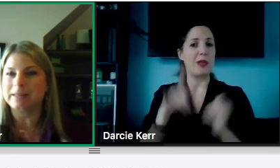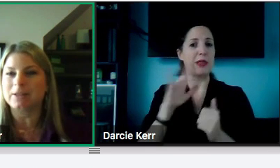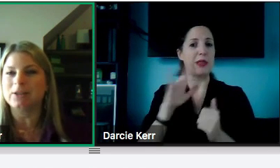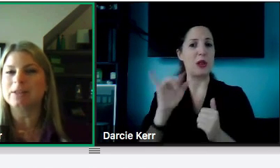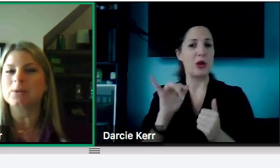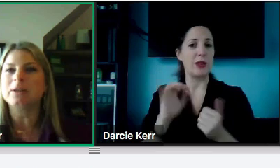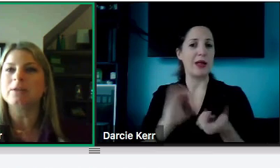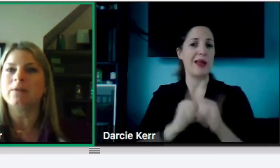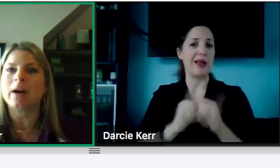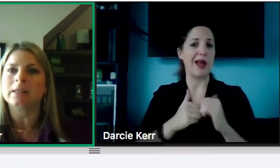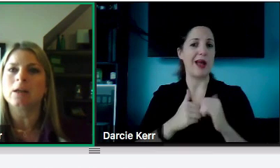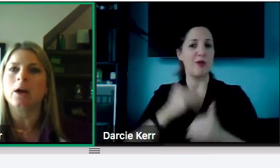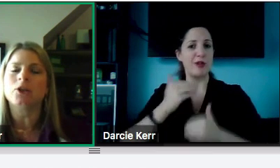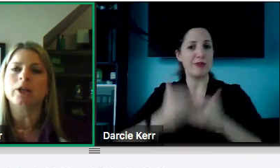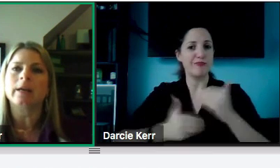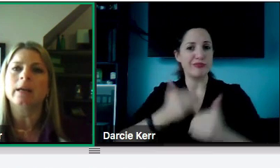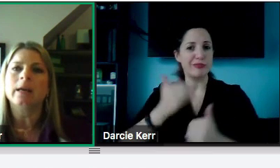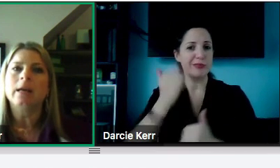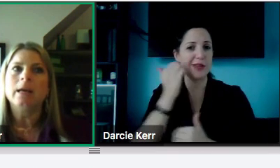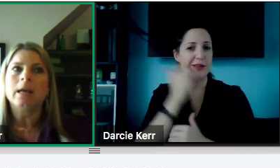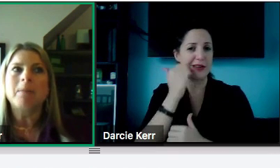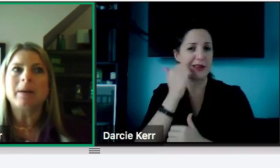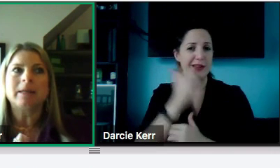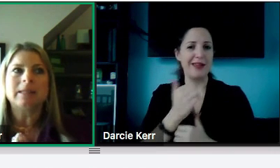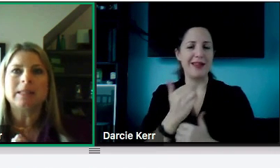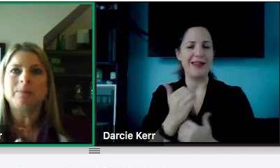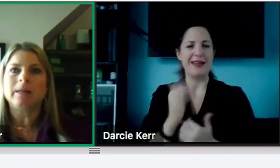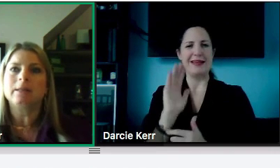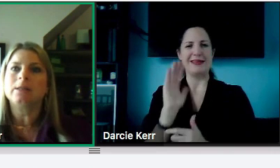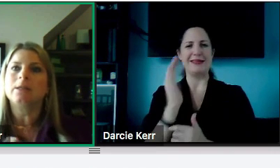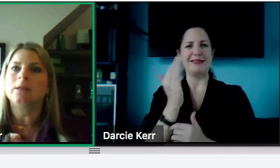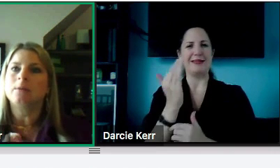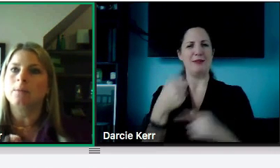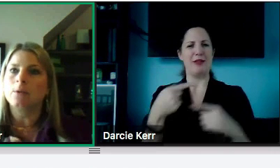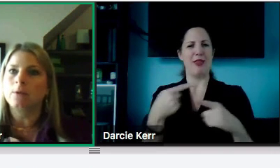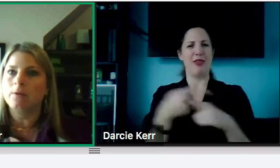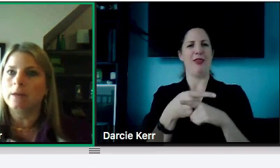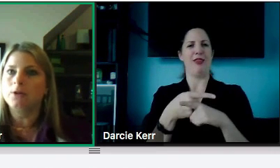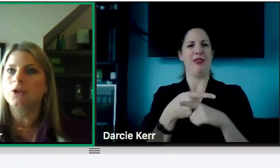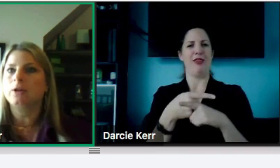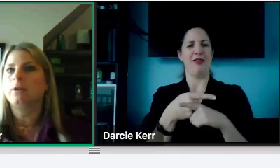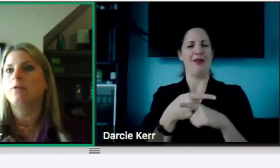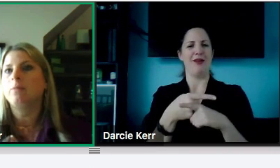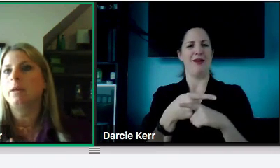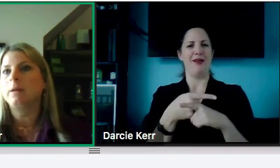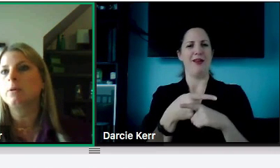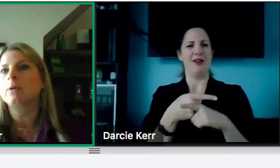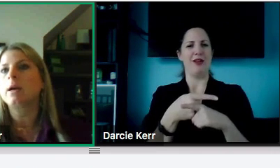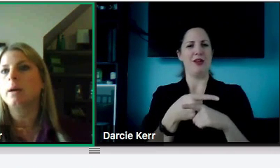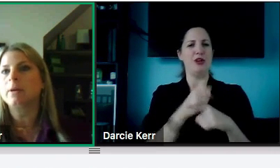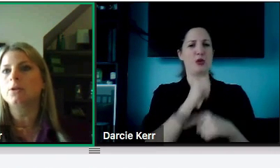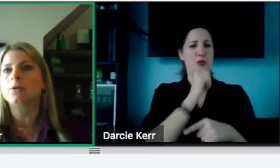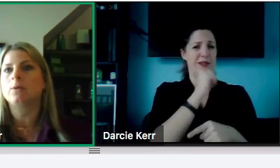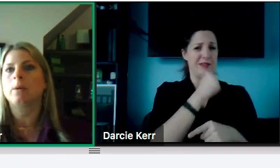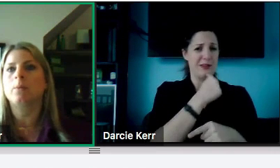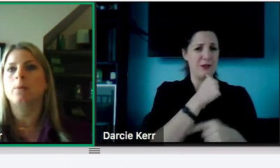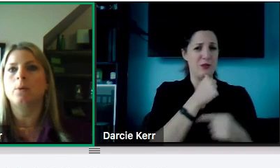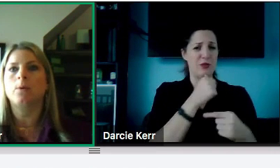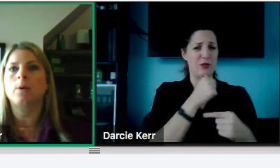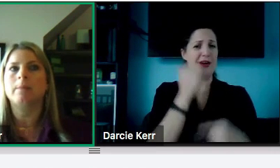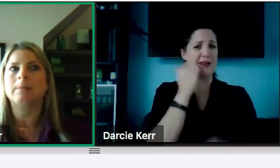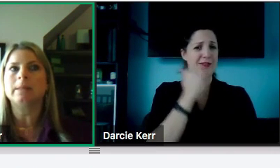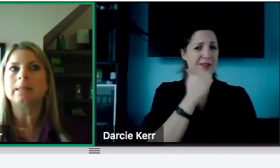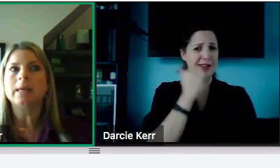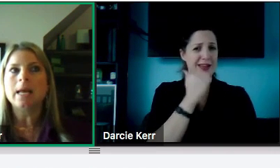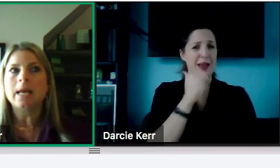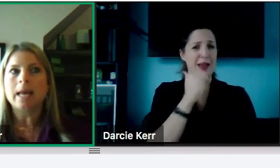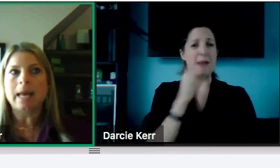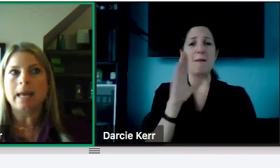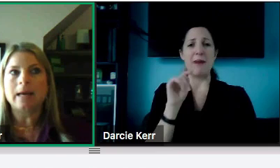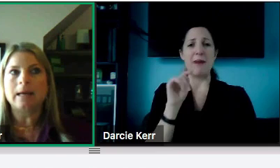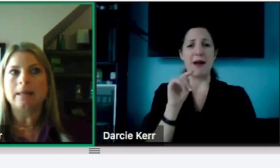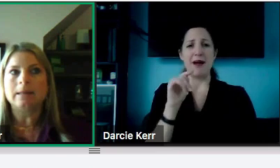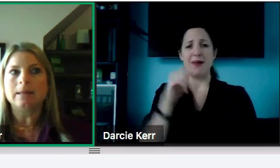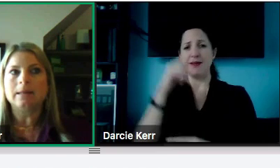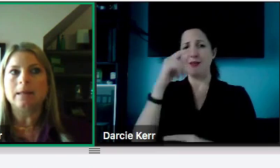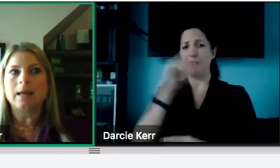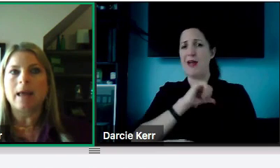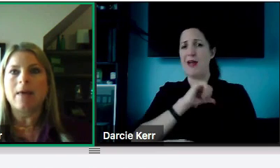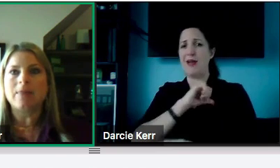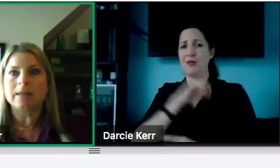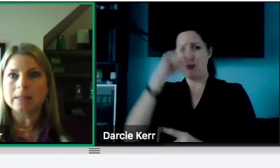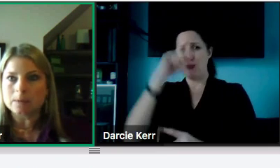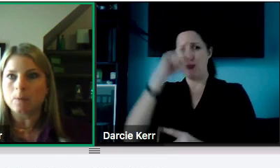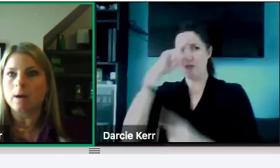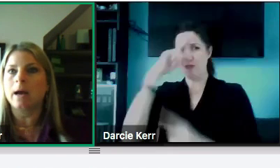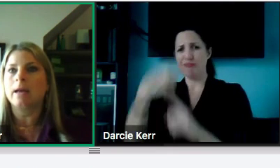know, it just sort of defies logic, but it speaks to the motivation of people coming to our programs.